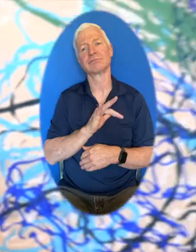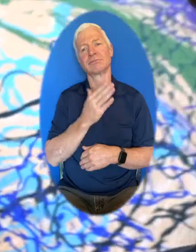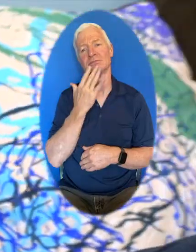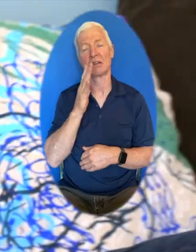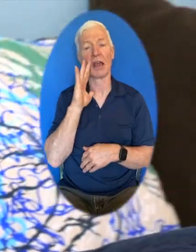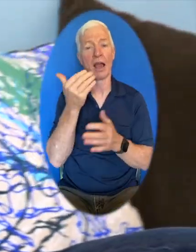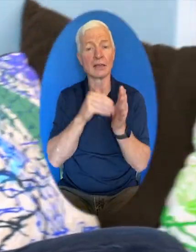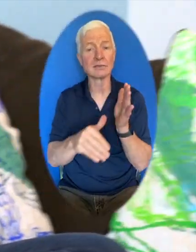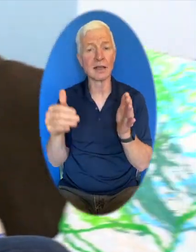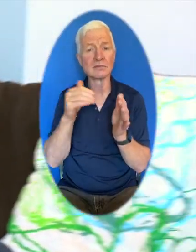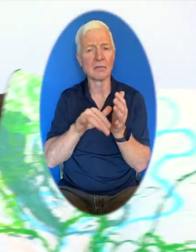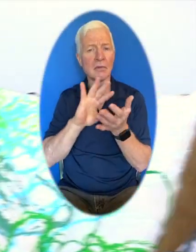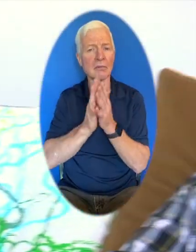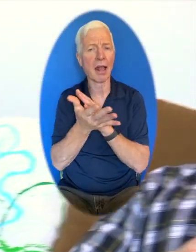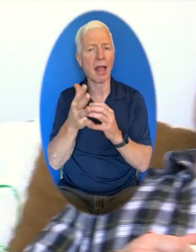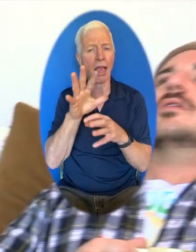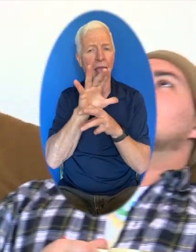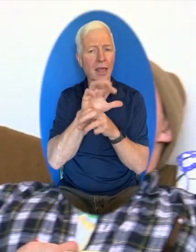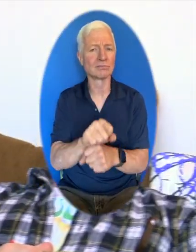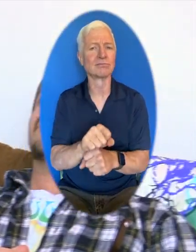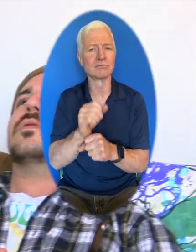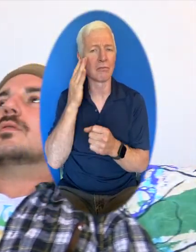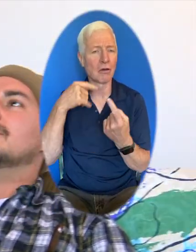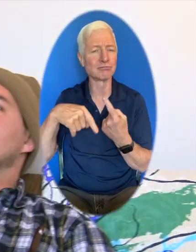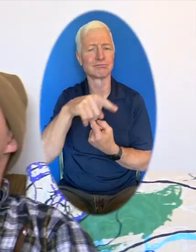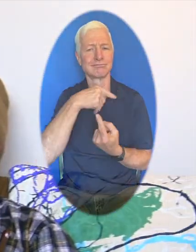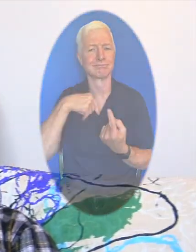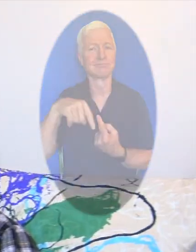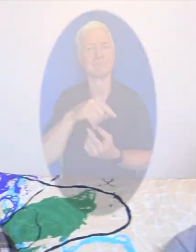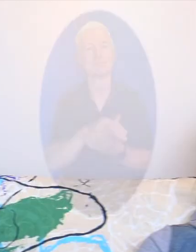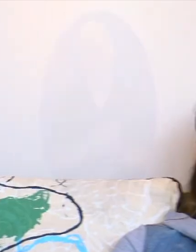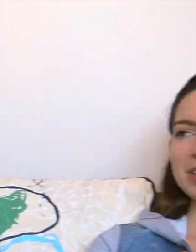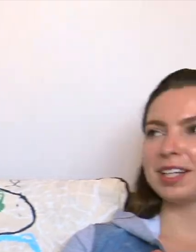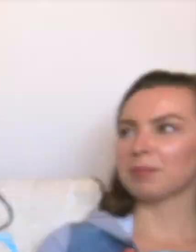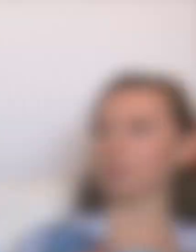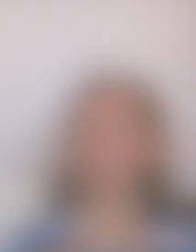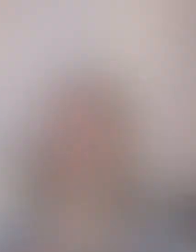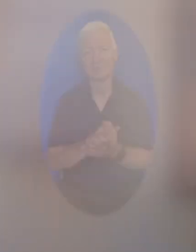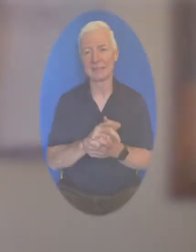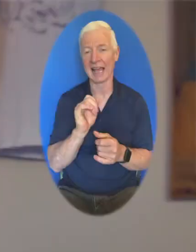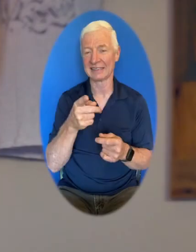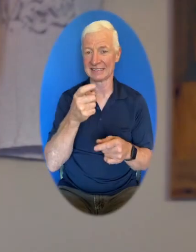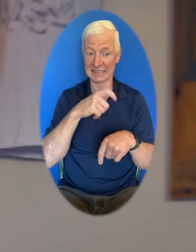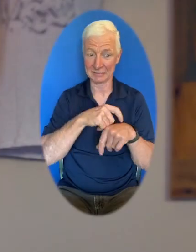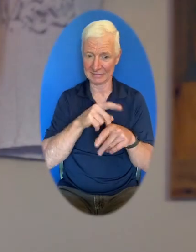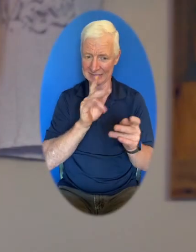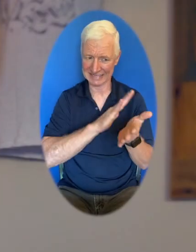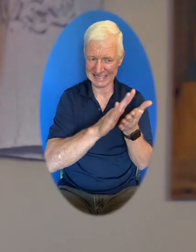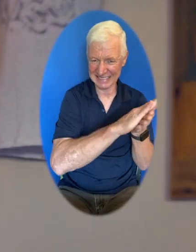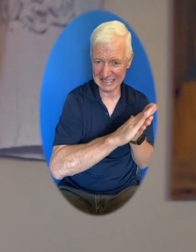and how you sleep that night. Floating gets better and easier as you become more familiar with the practice.